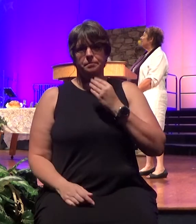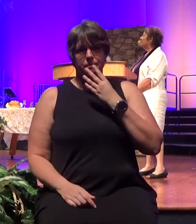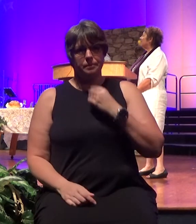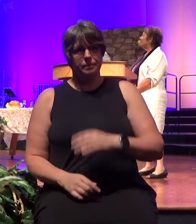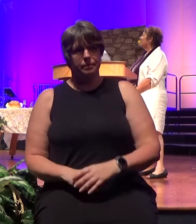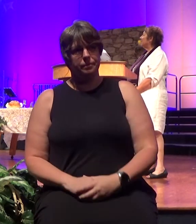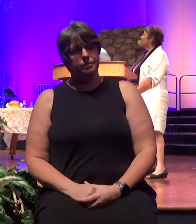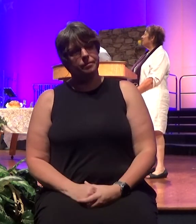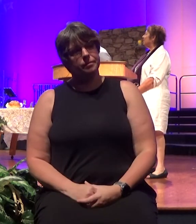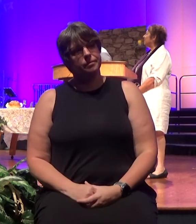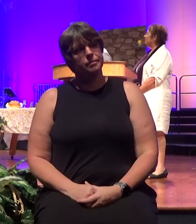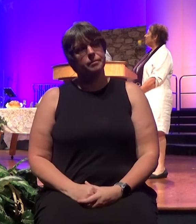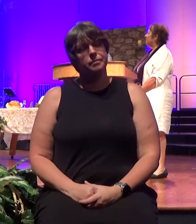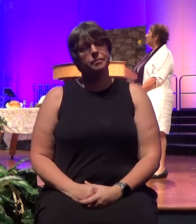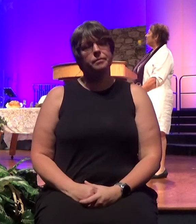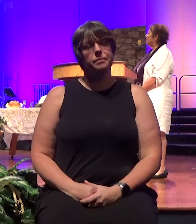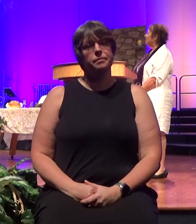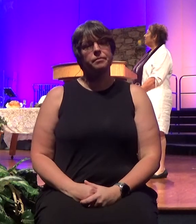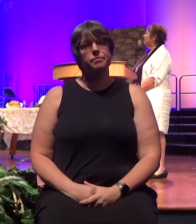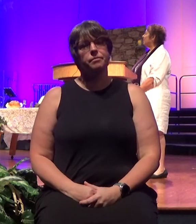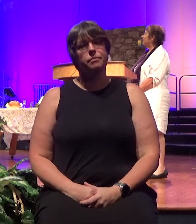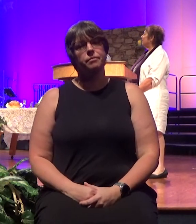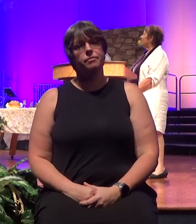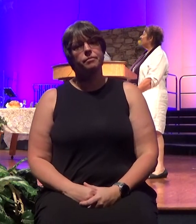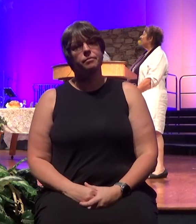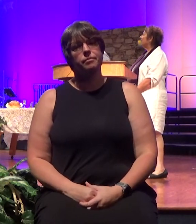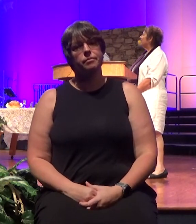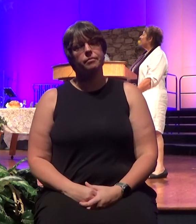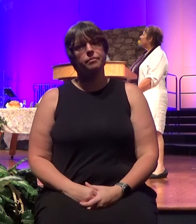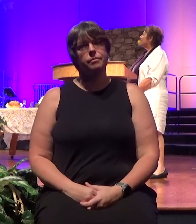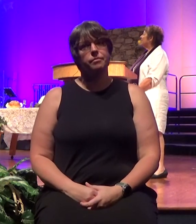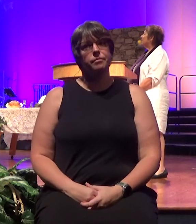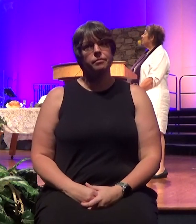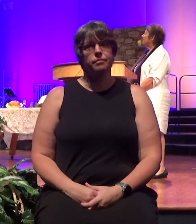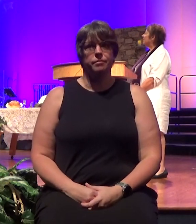Umilifenai, Uriel, Harai,